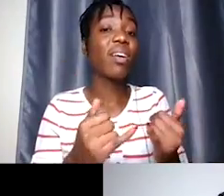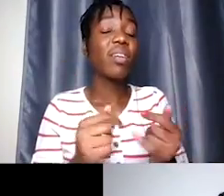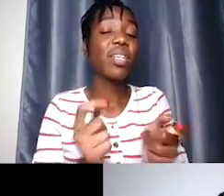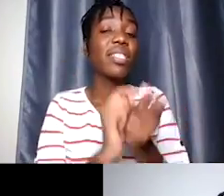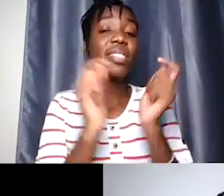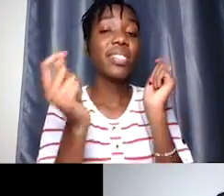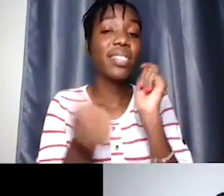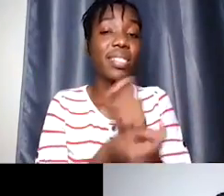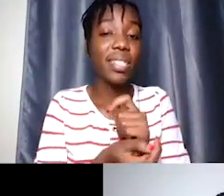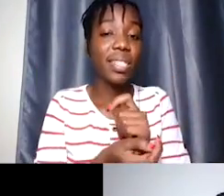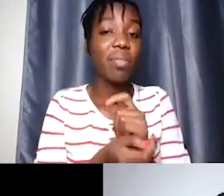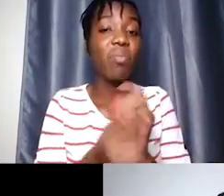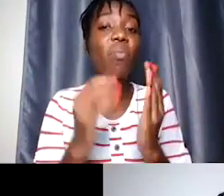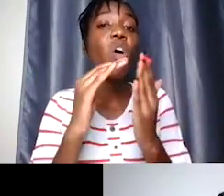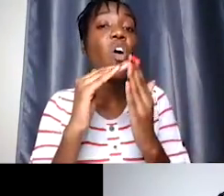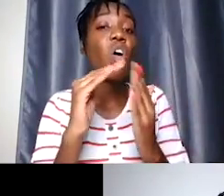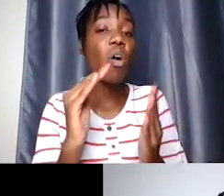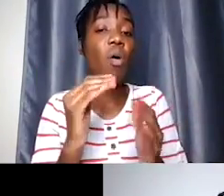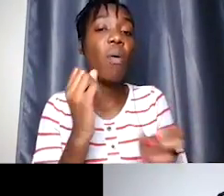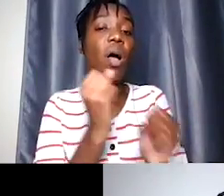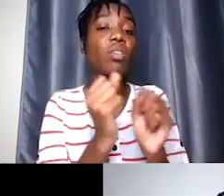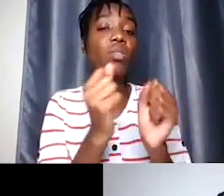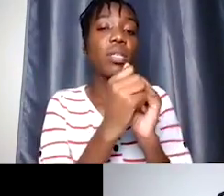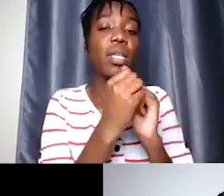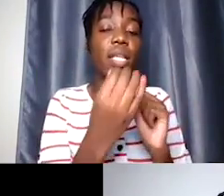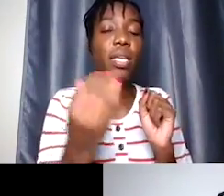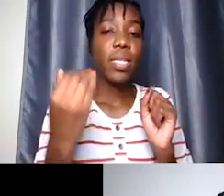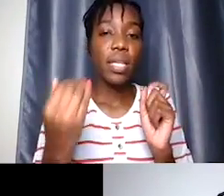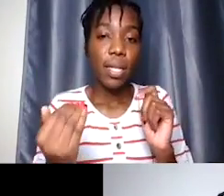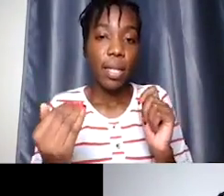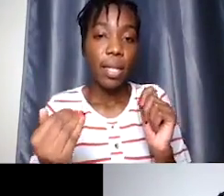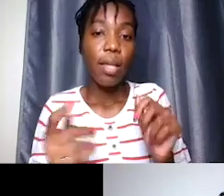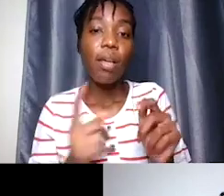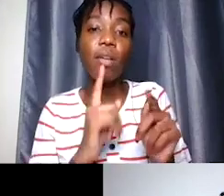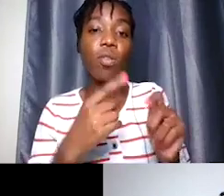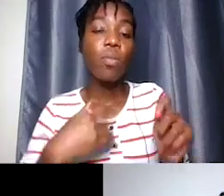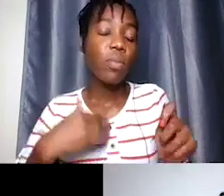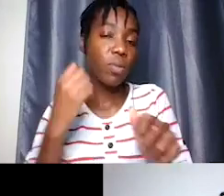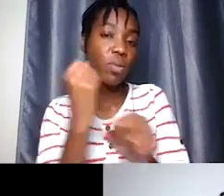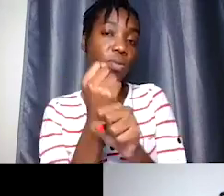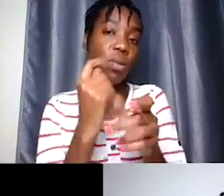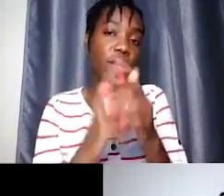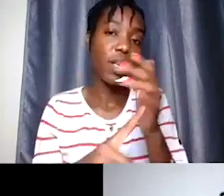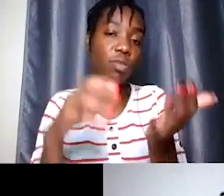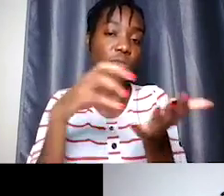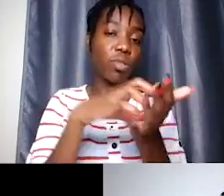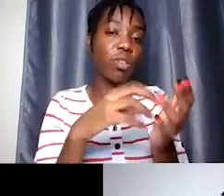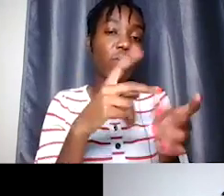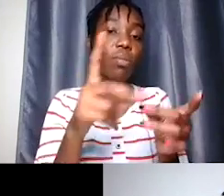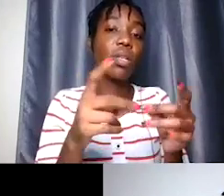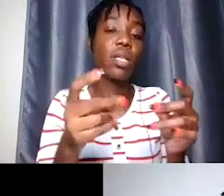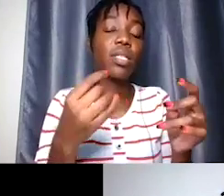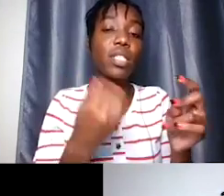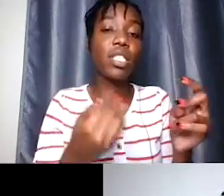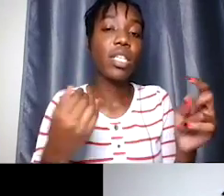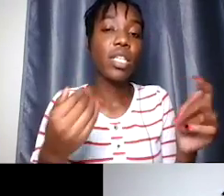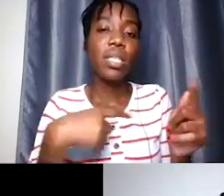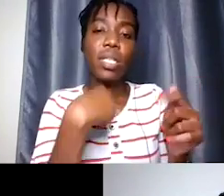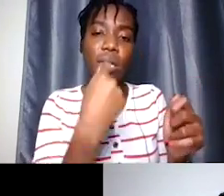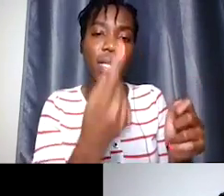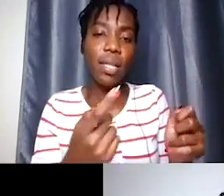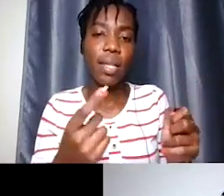especially dealing with the kids. Now, how do I handle a situation where the kids are telling me that they